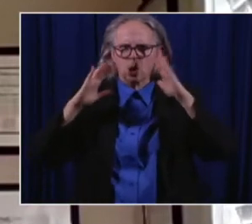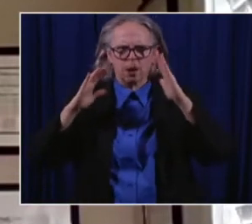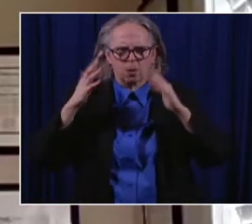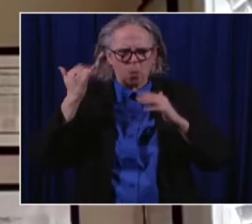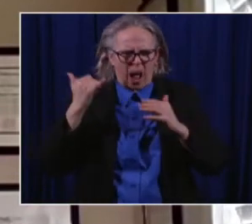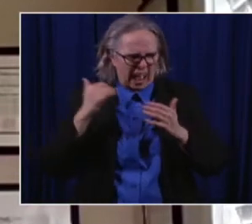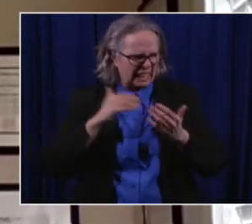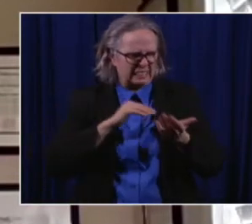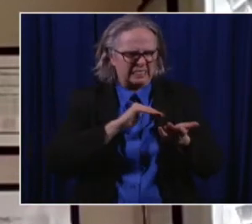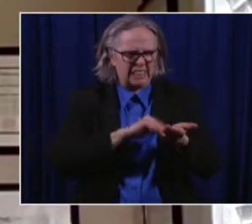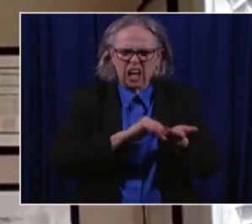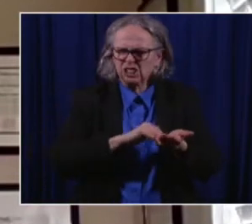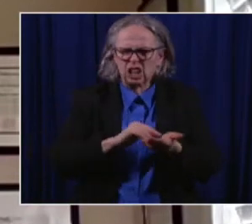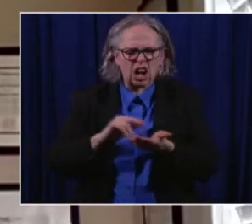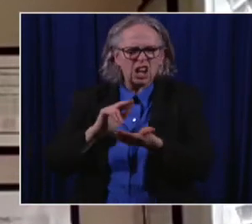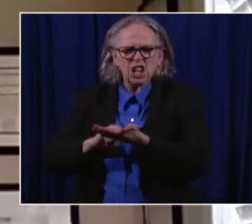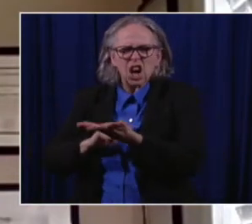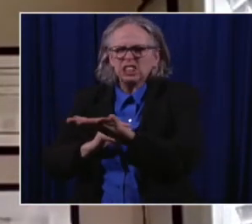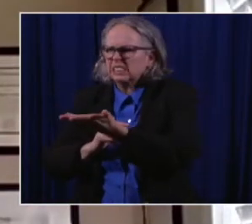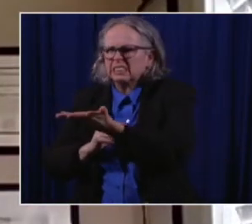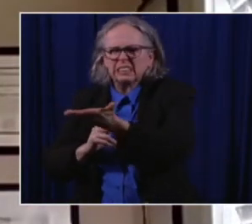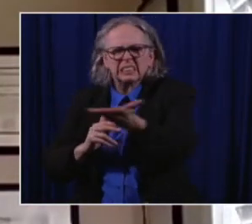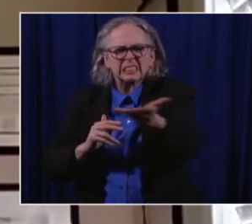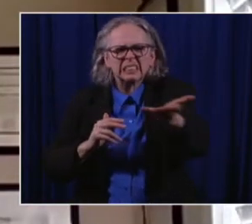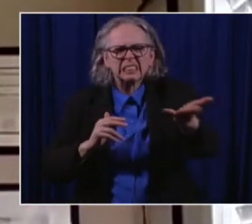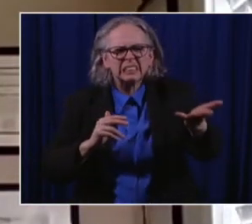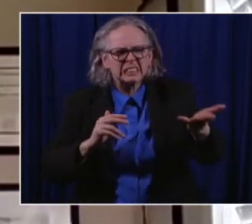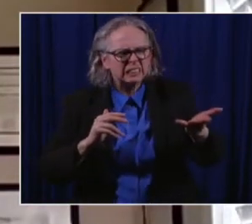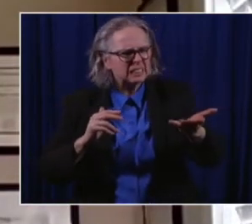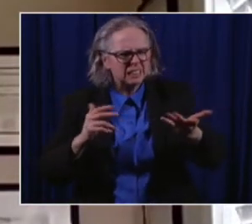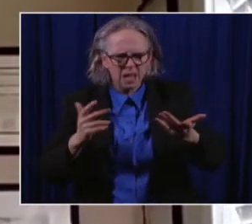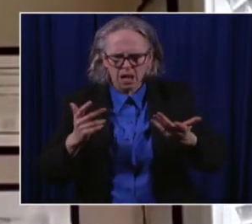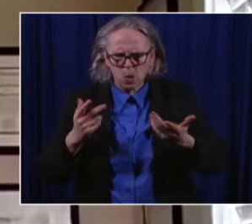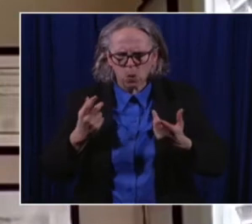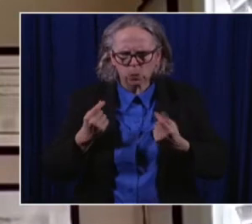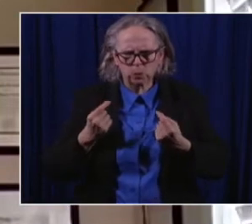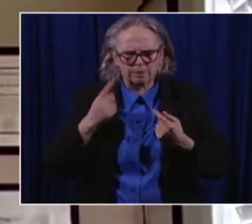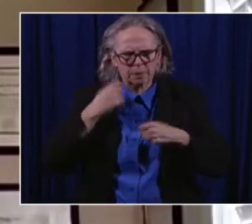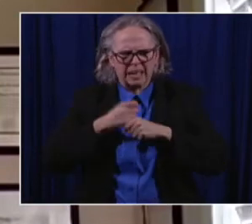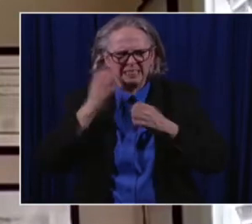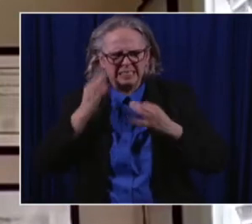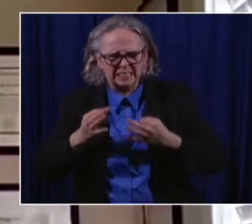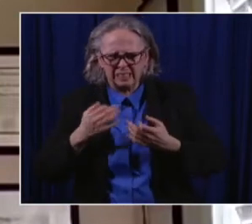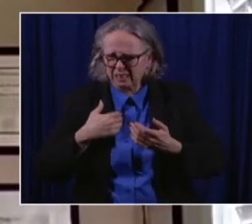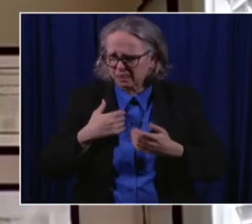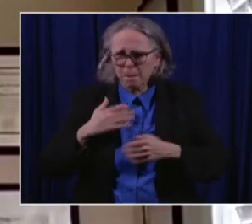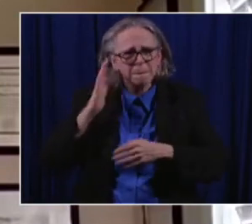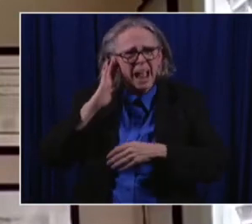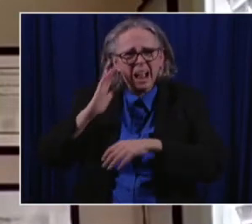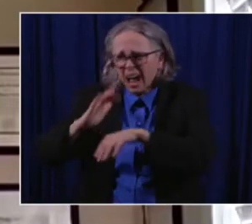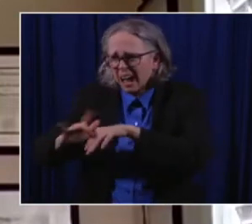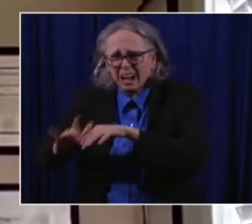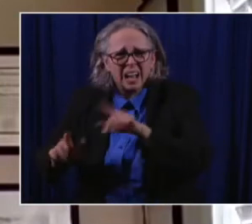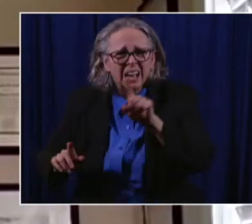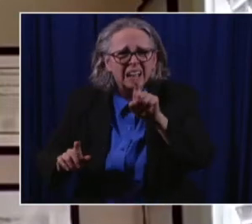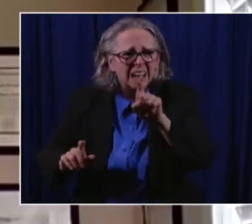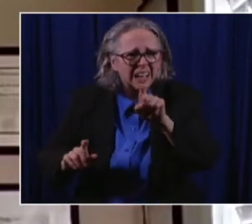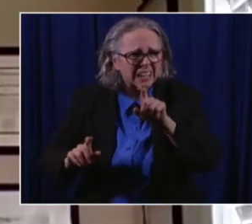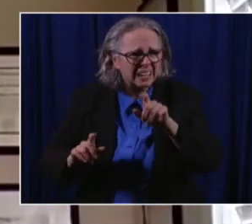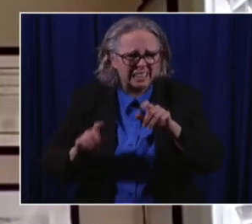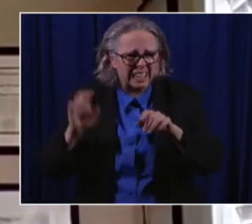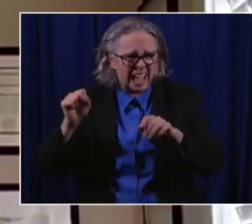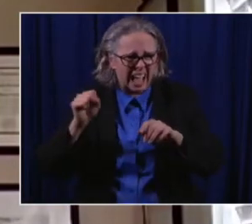questions. Questions like, are there enough beds left at your hospital? Or will you have to move to another hospital, or perhaps even